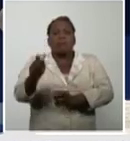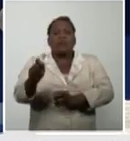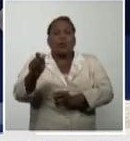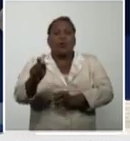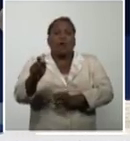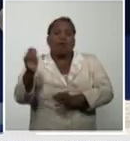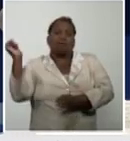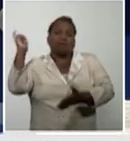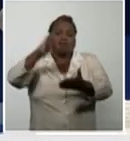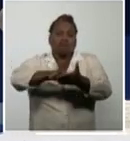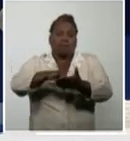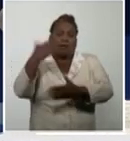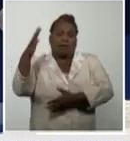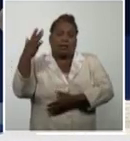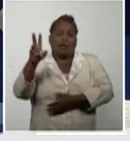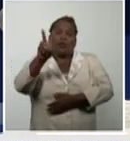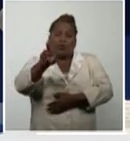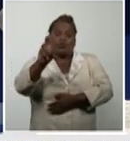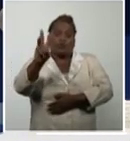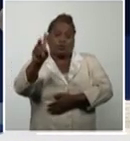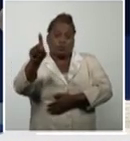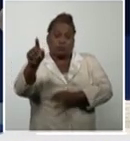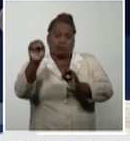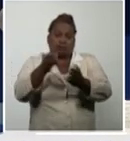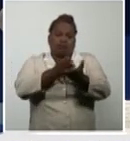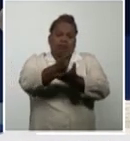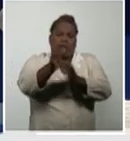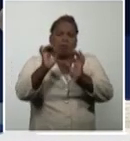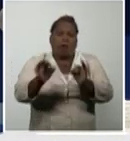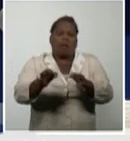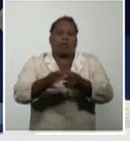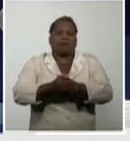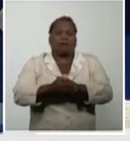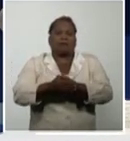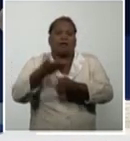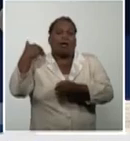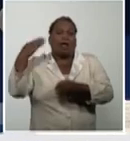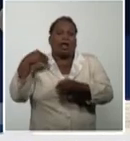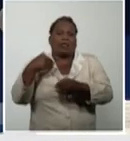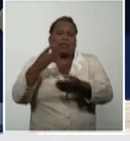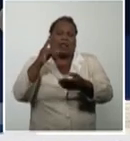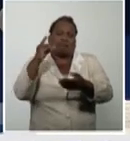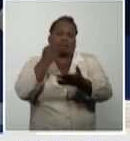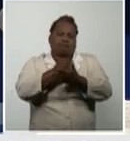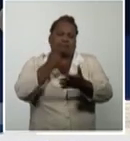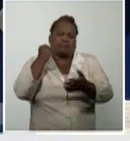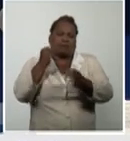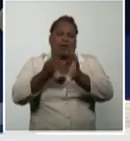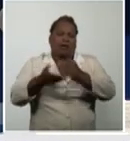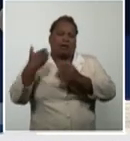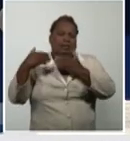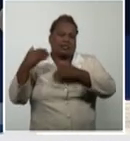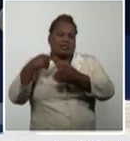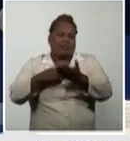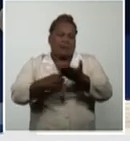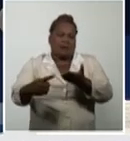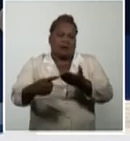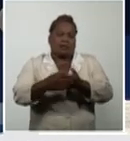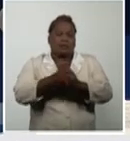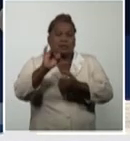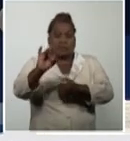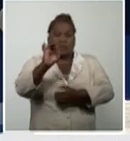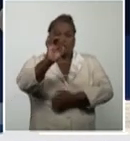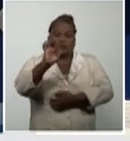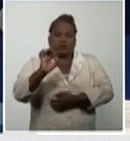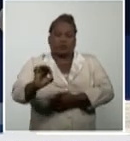3.6% of the pandemic, whose source of infection has not been identified